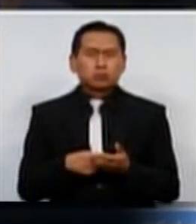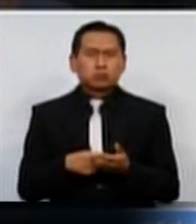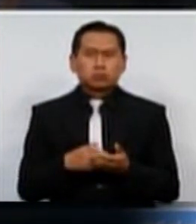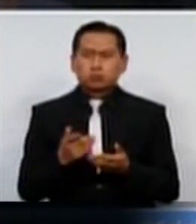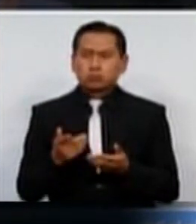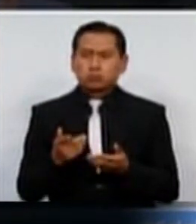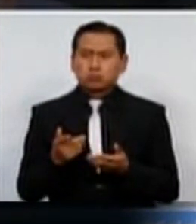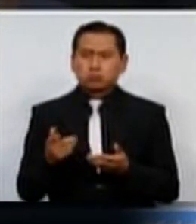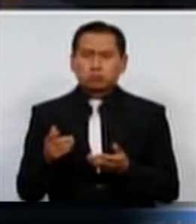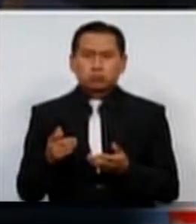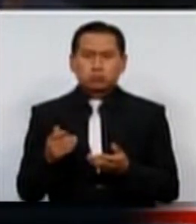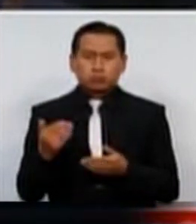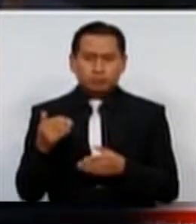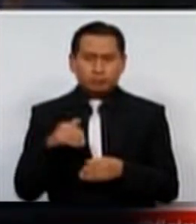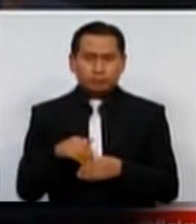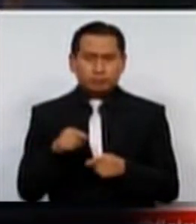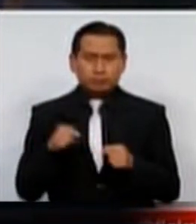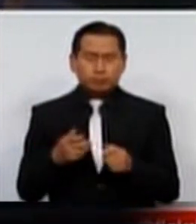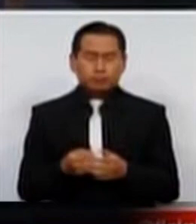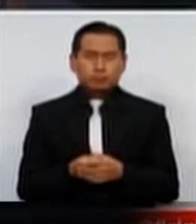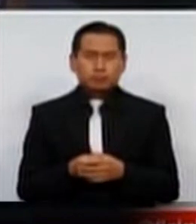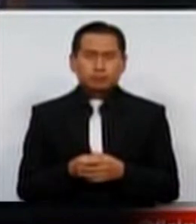conducted.